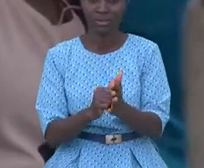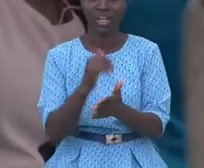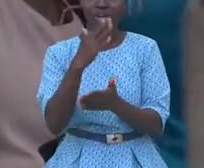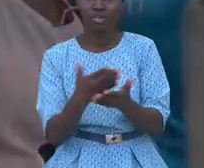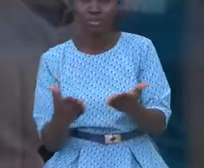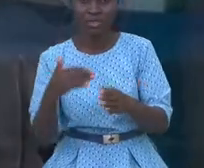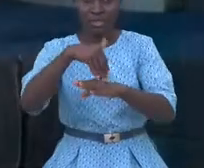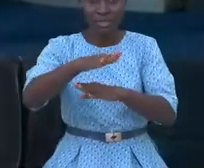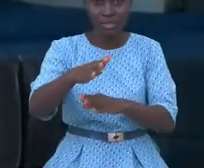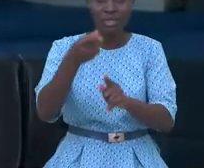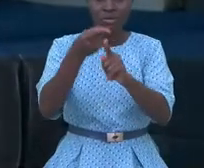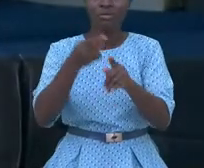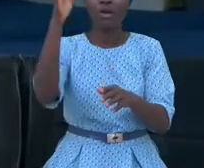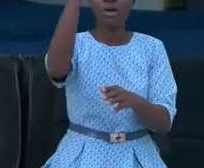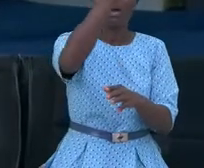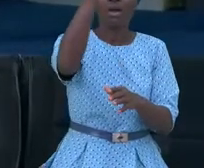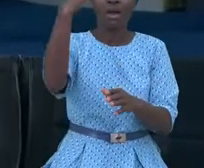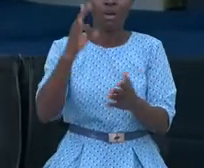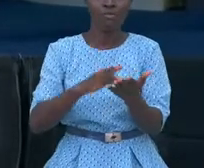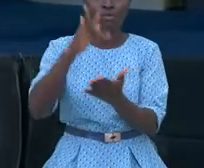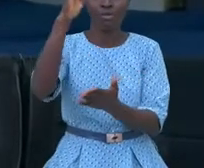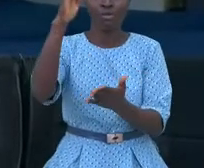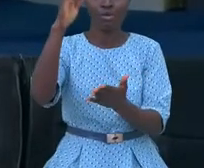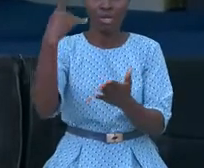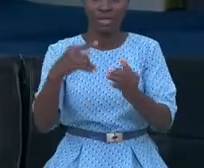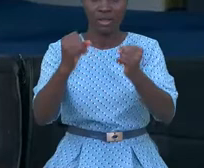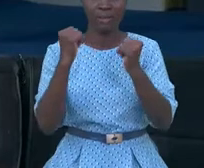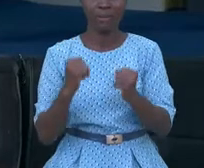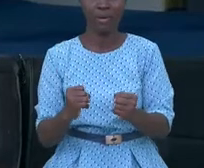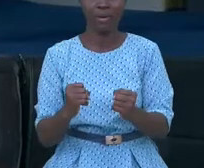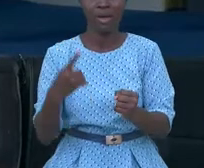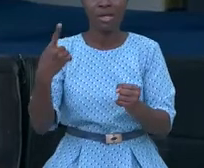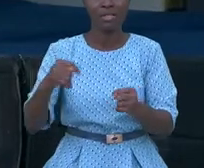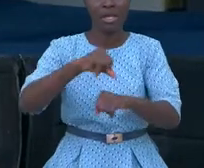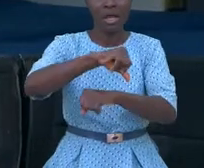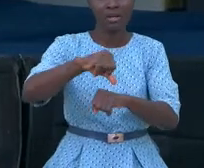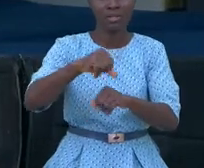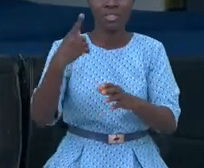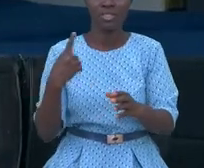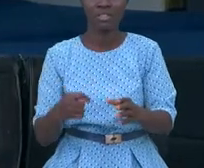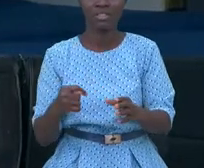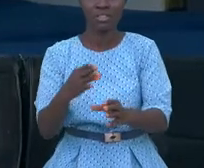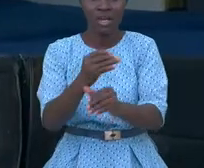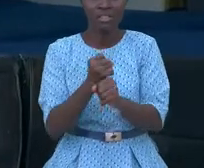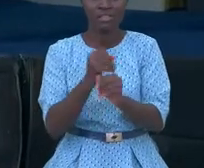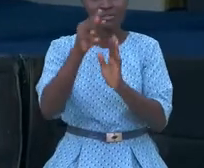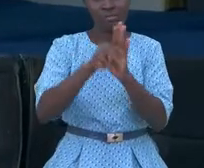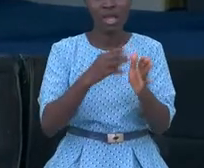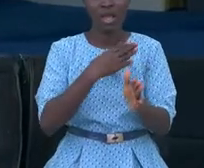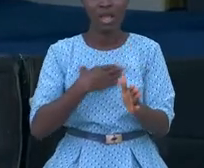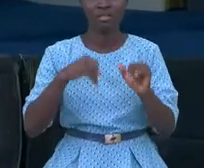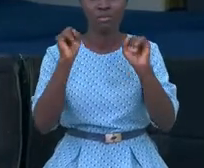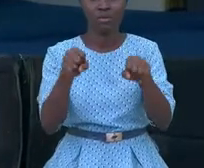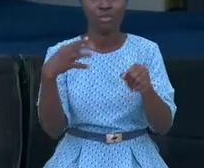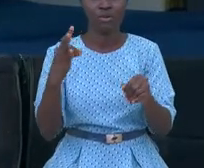sent from the cloud of glory. The power, the anointing, the achievement, the possibilities of